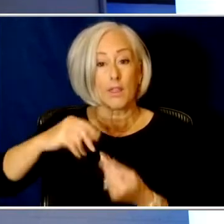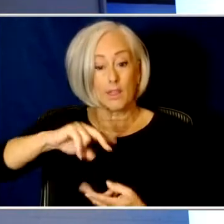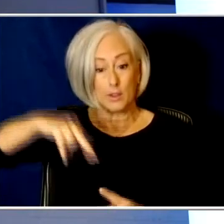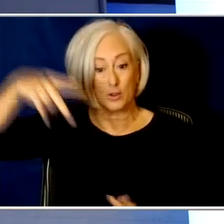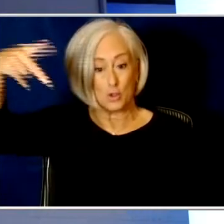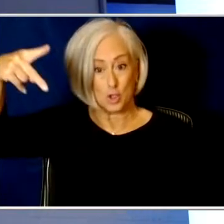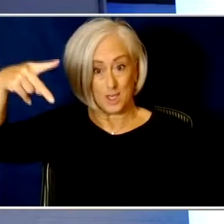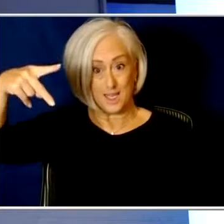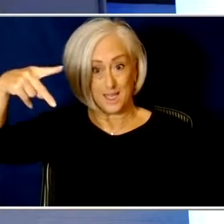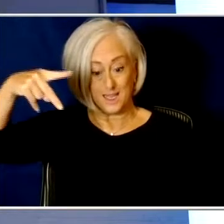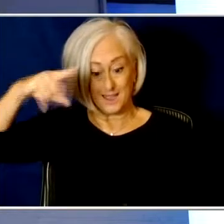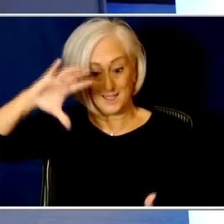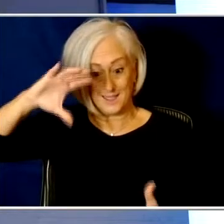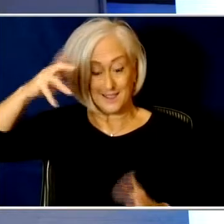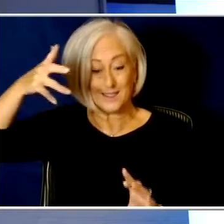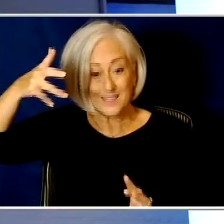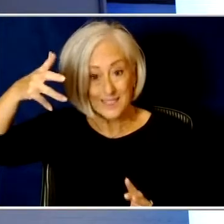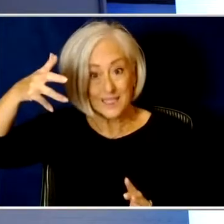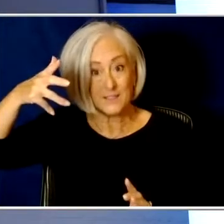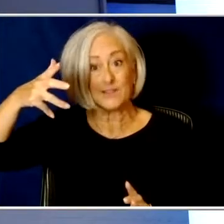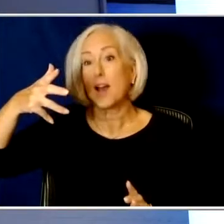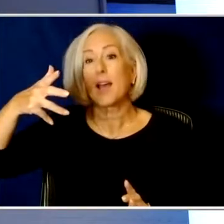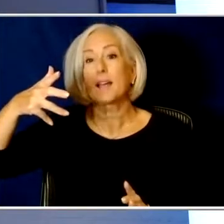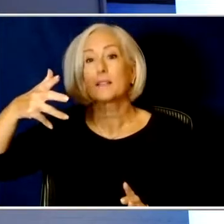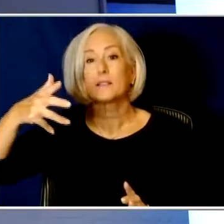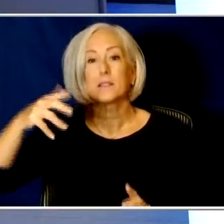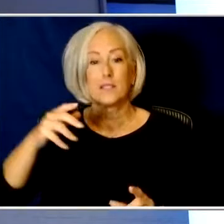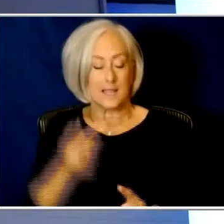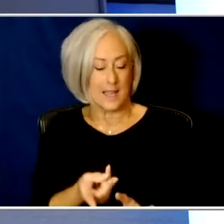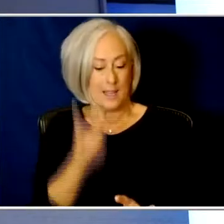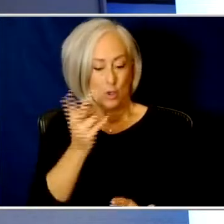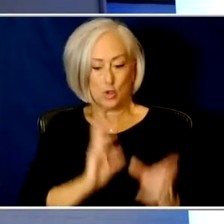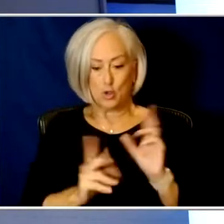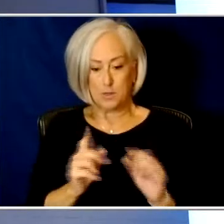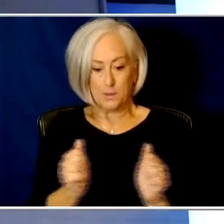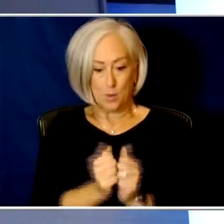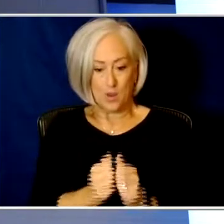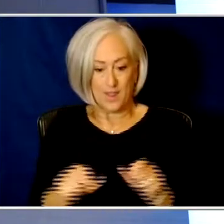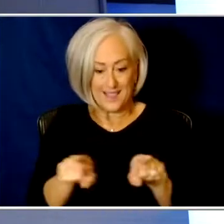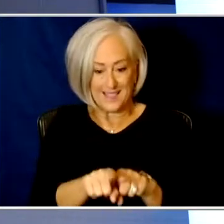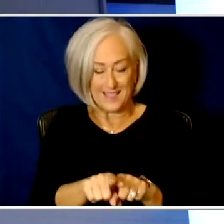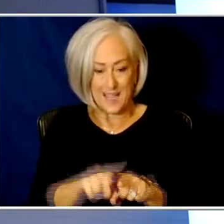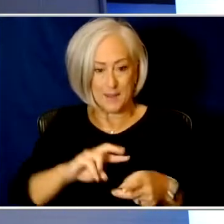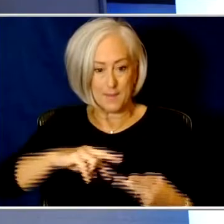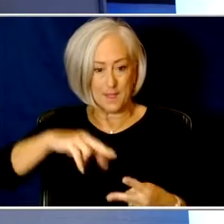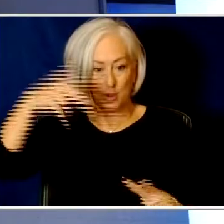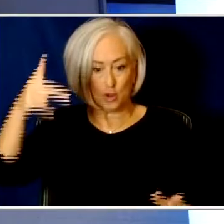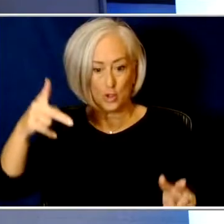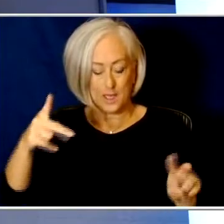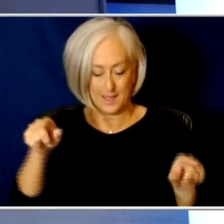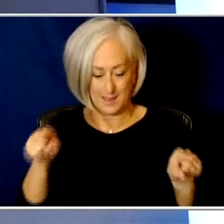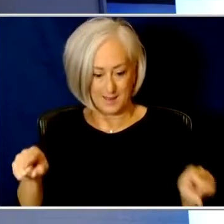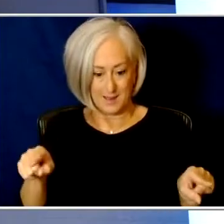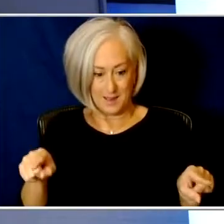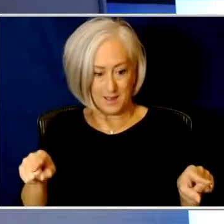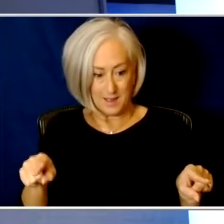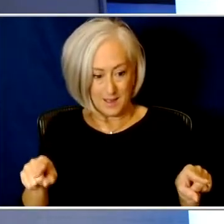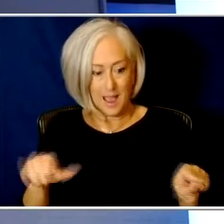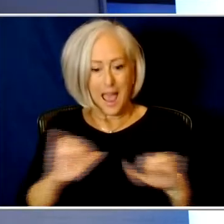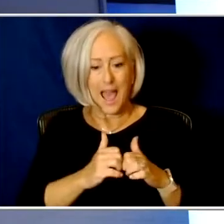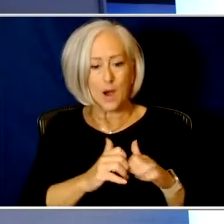CF, and yet two people with the same gene defect have much different expressions of that gene and how well they do. And then you start turning